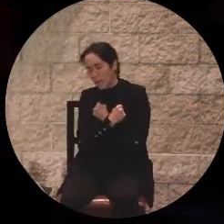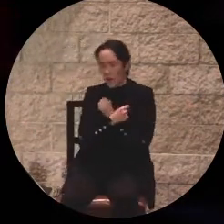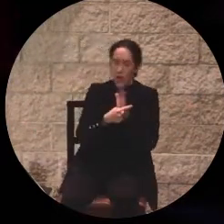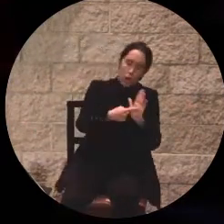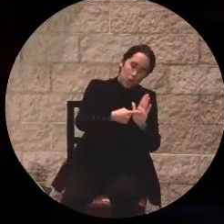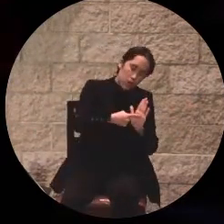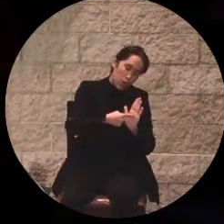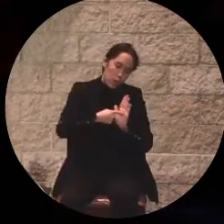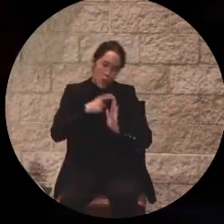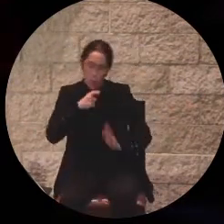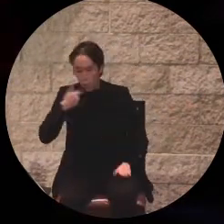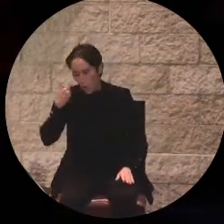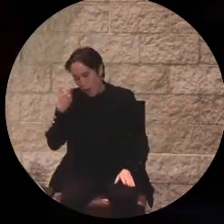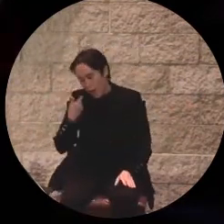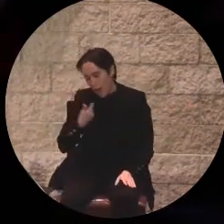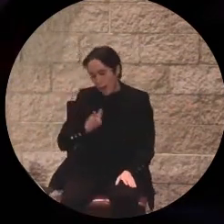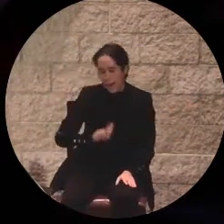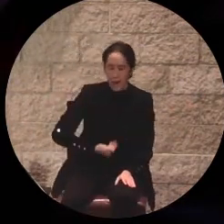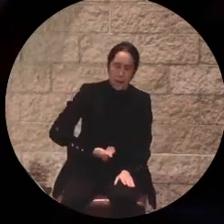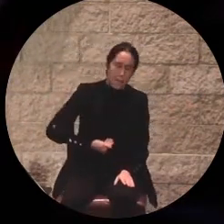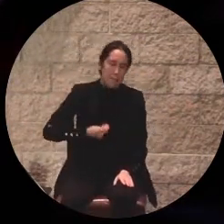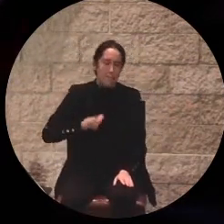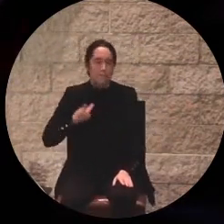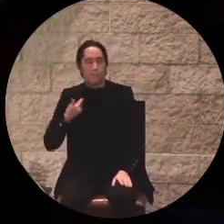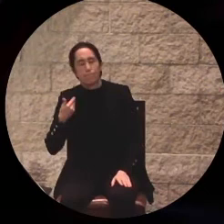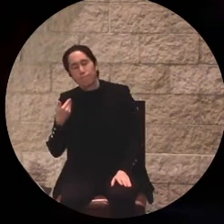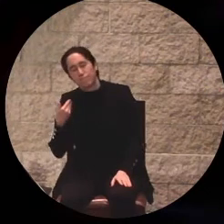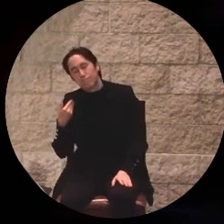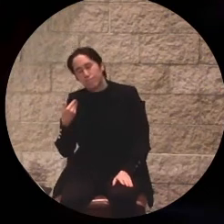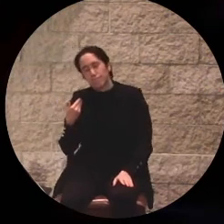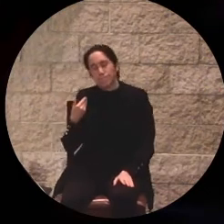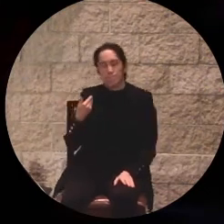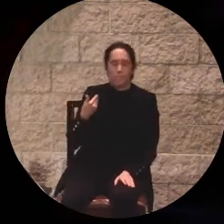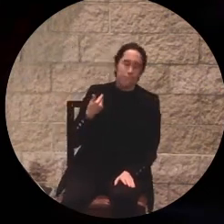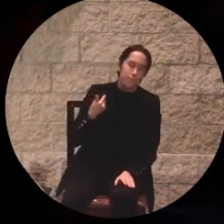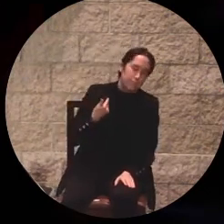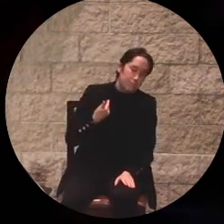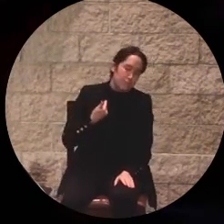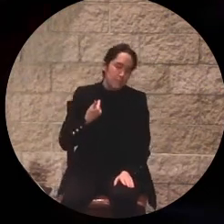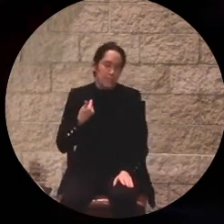show me who I am.